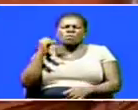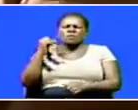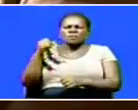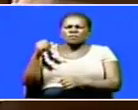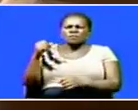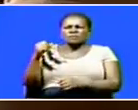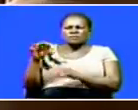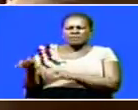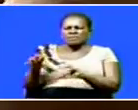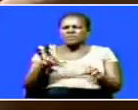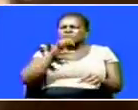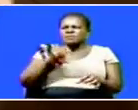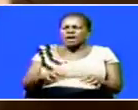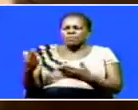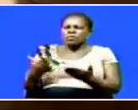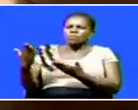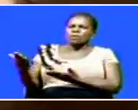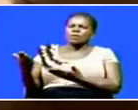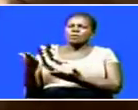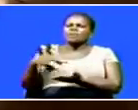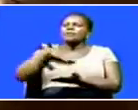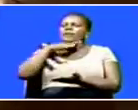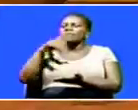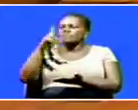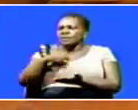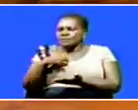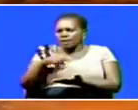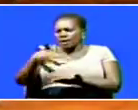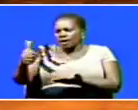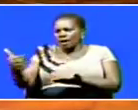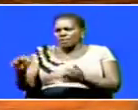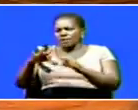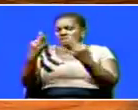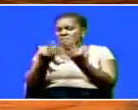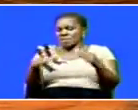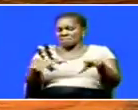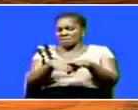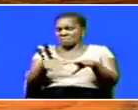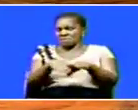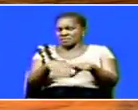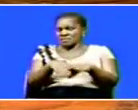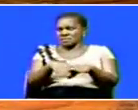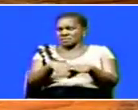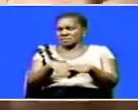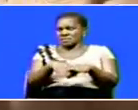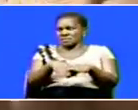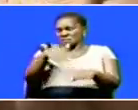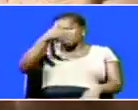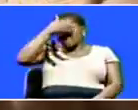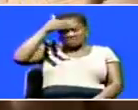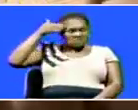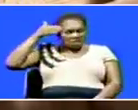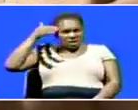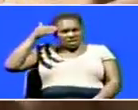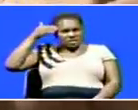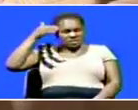was brought here by her son, who has since passed away. The rest of her extended family has since turned a blind